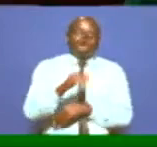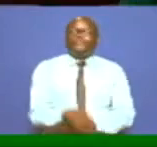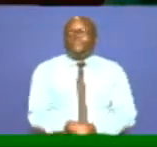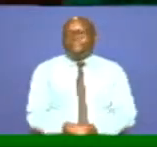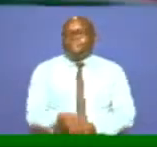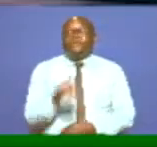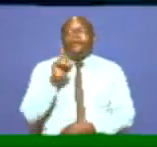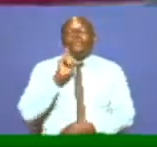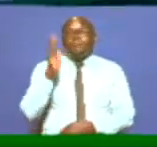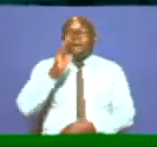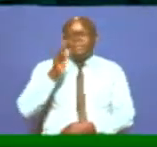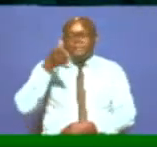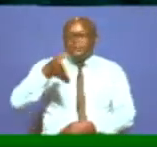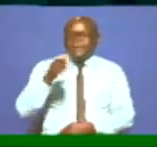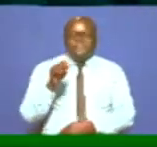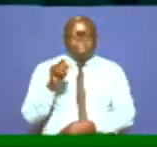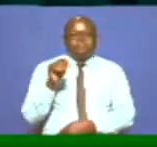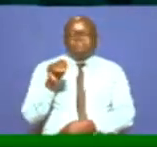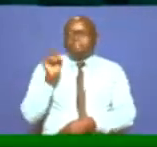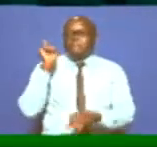tomorrow afternoon, not today, we might not get her.